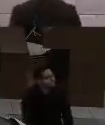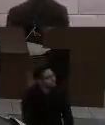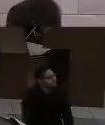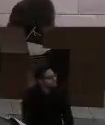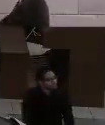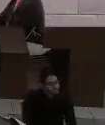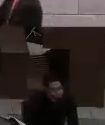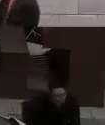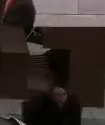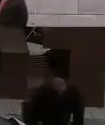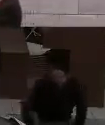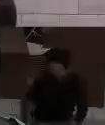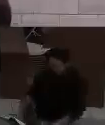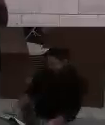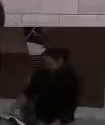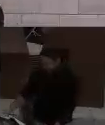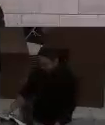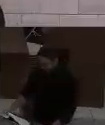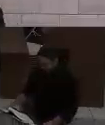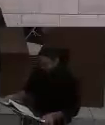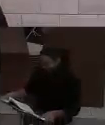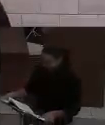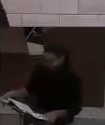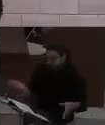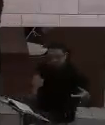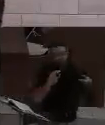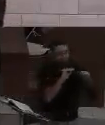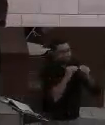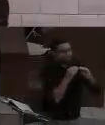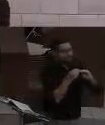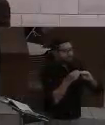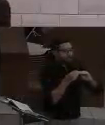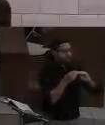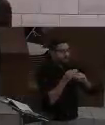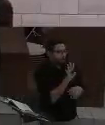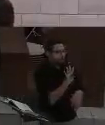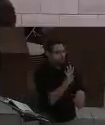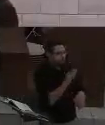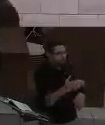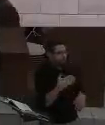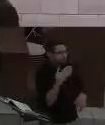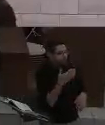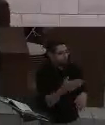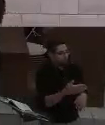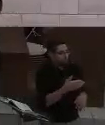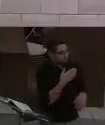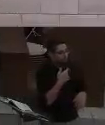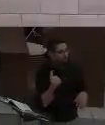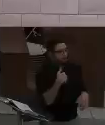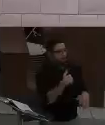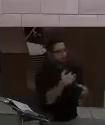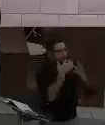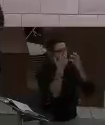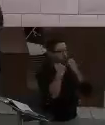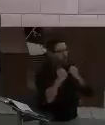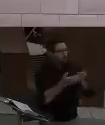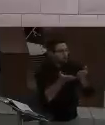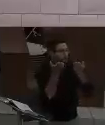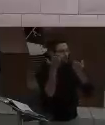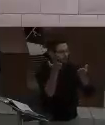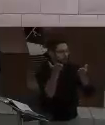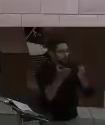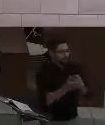Please remain standing, take out your hymnal, and turn to page number 4. Joyful, joyful, we adore you, number 4.